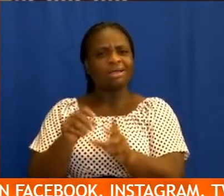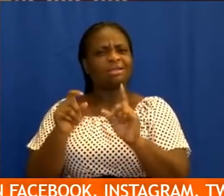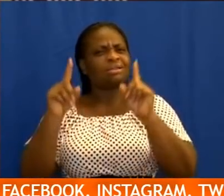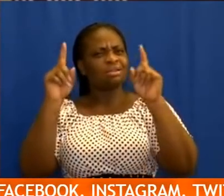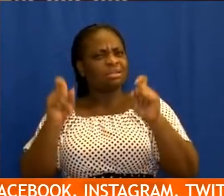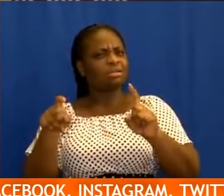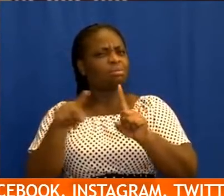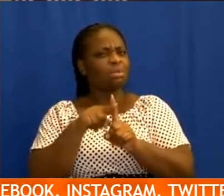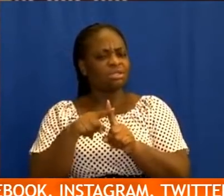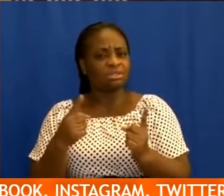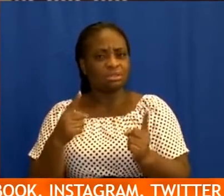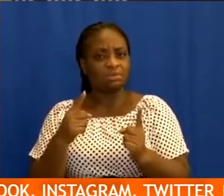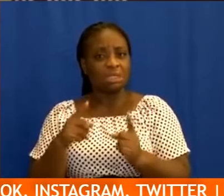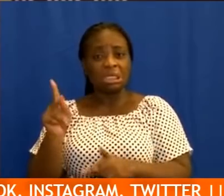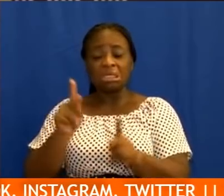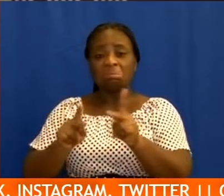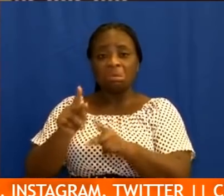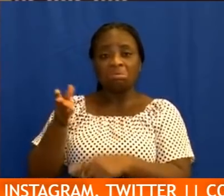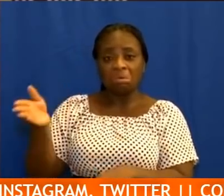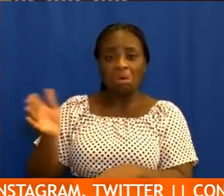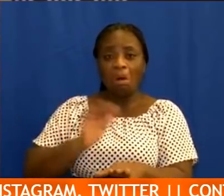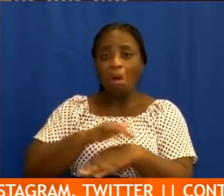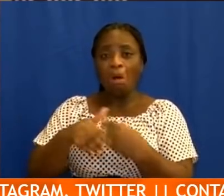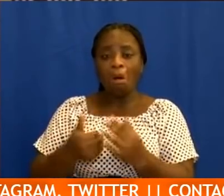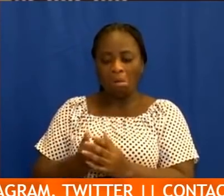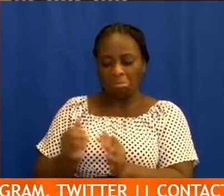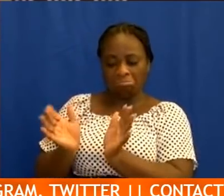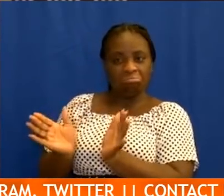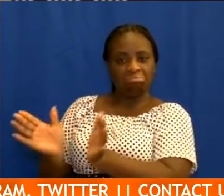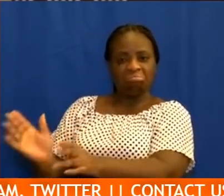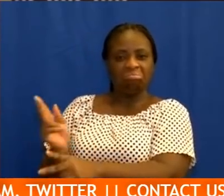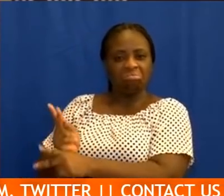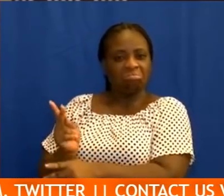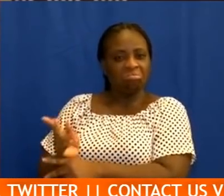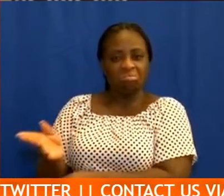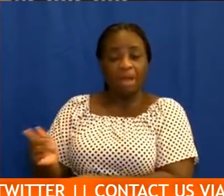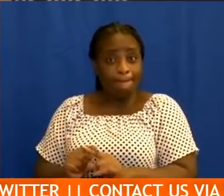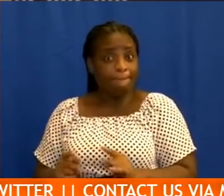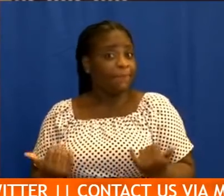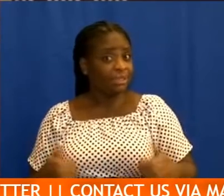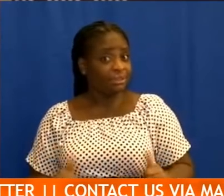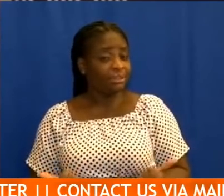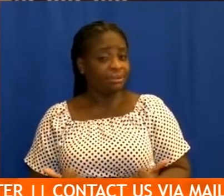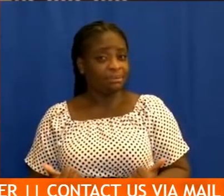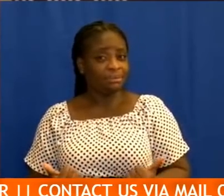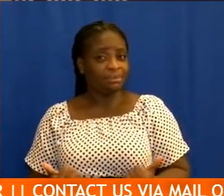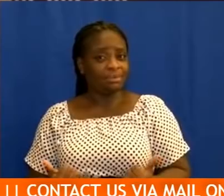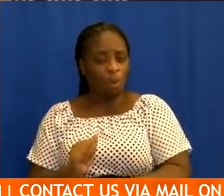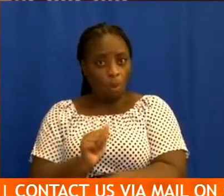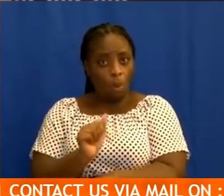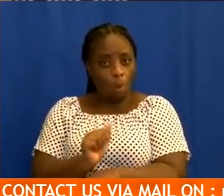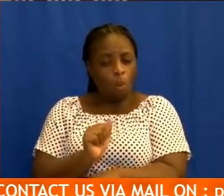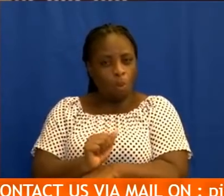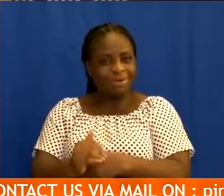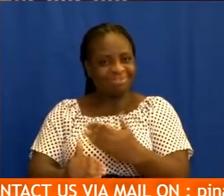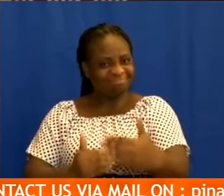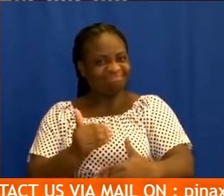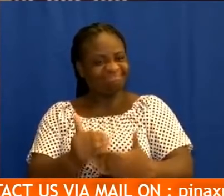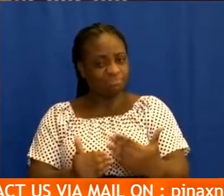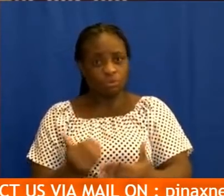COVID-19. These passengers have all been isolated. Furthermore, work is ongoing